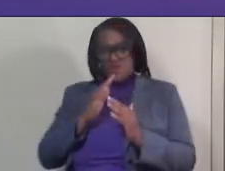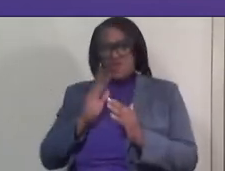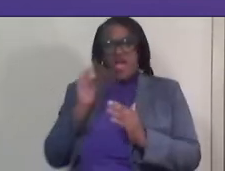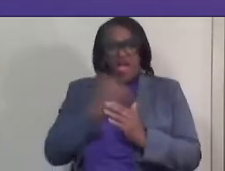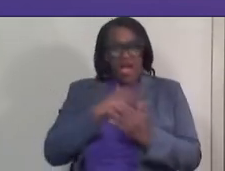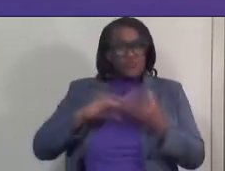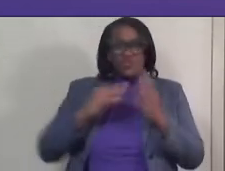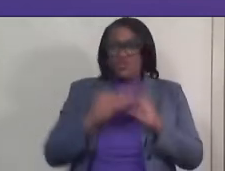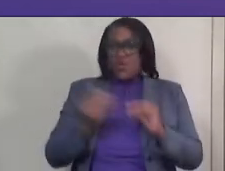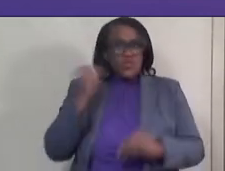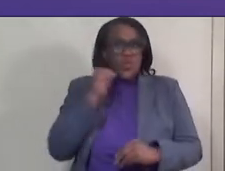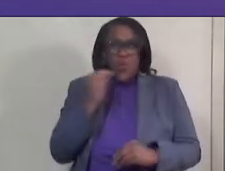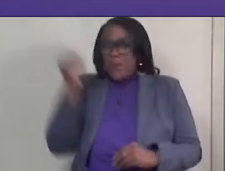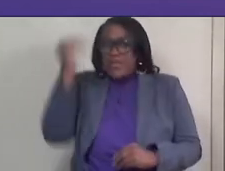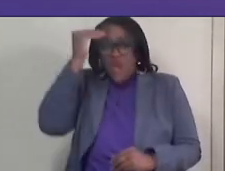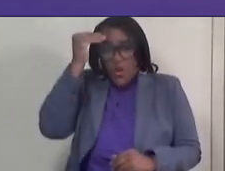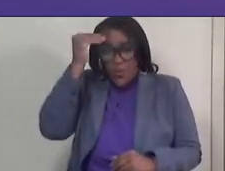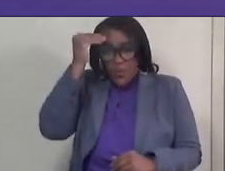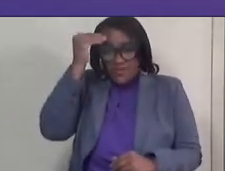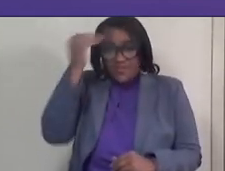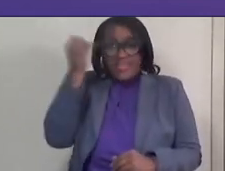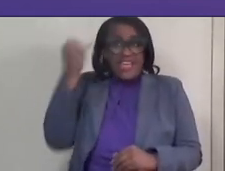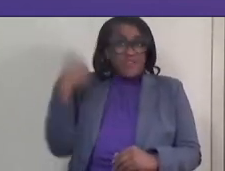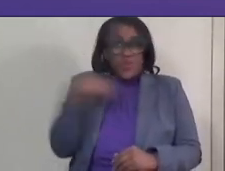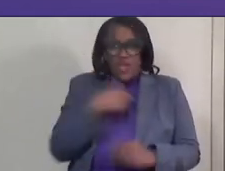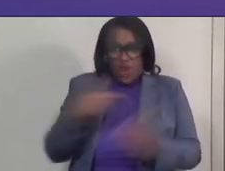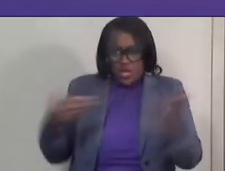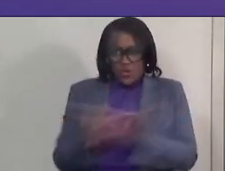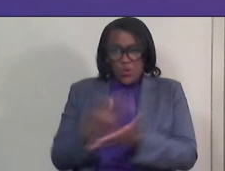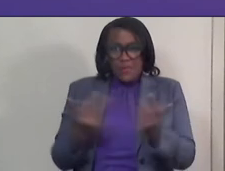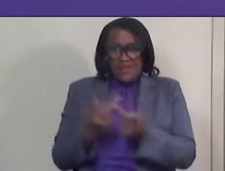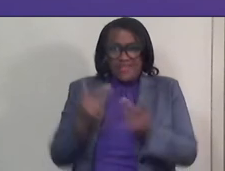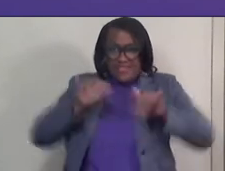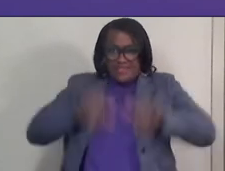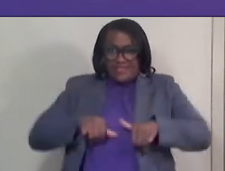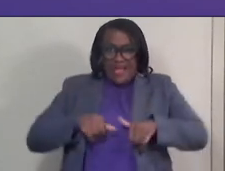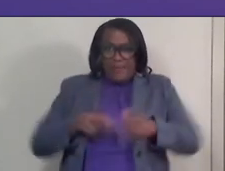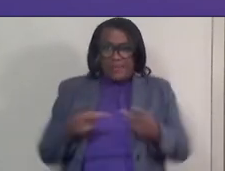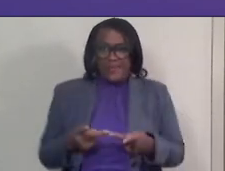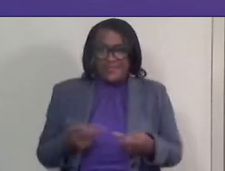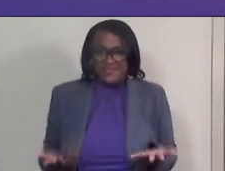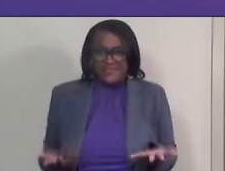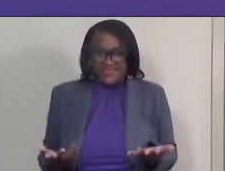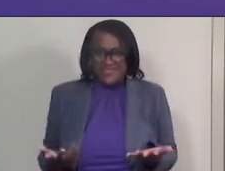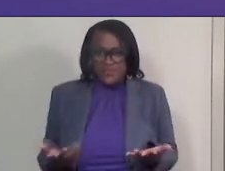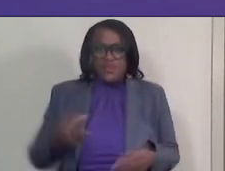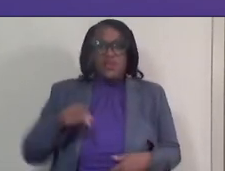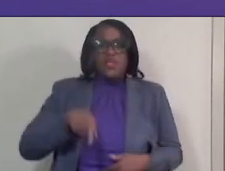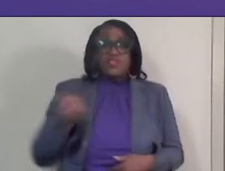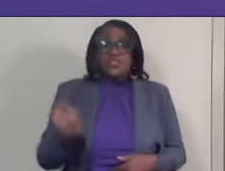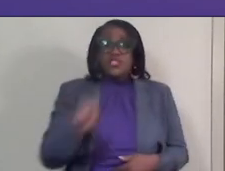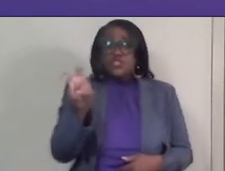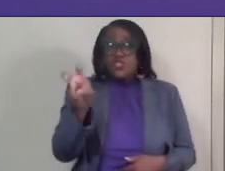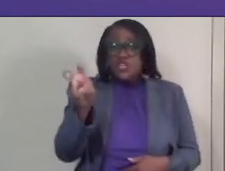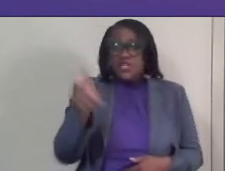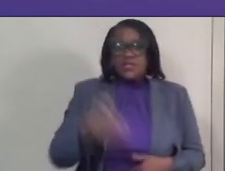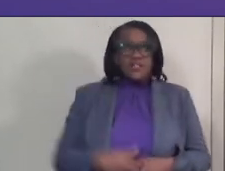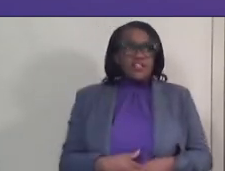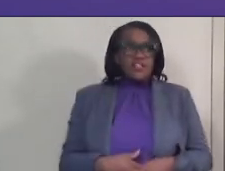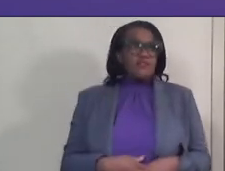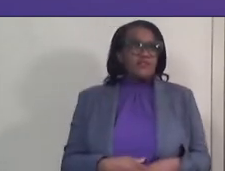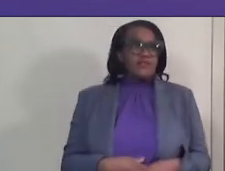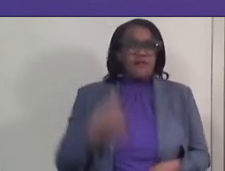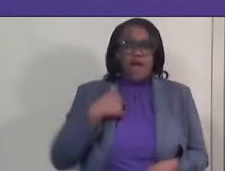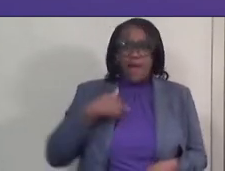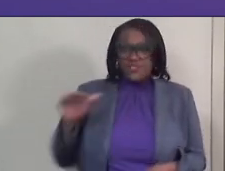known if now we're in this new place? So this journey for me from you know, being a child and